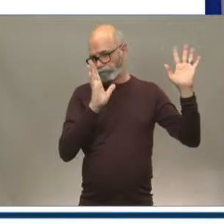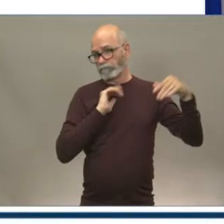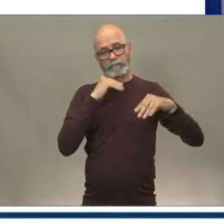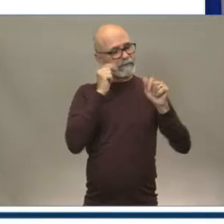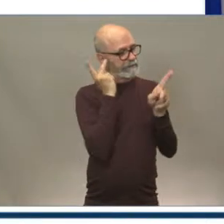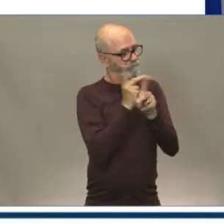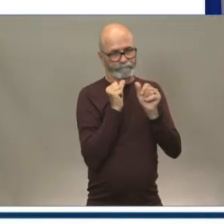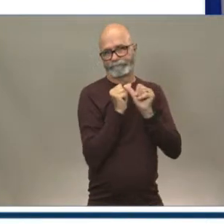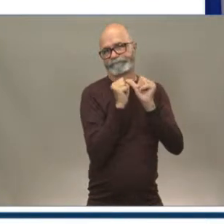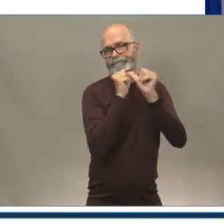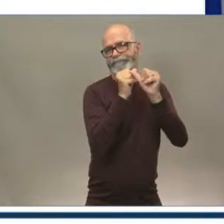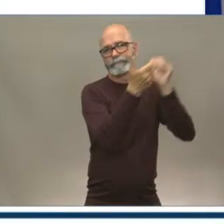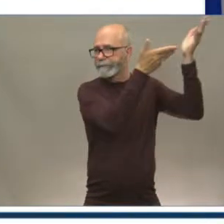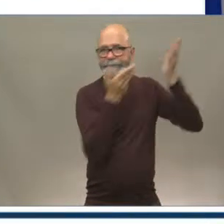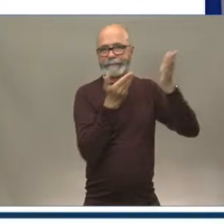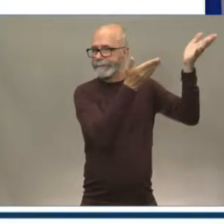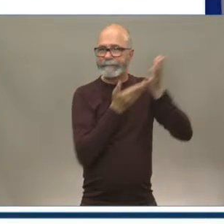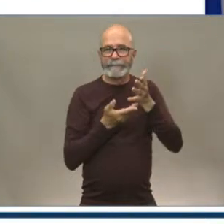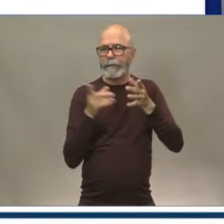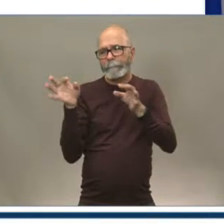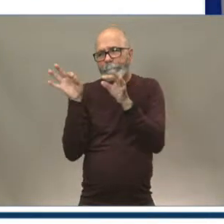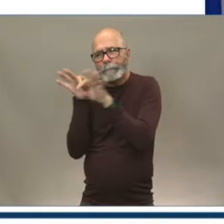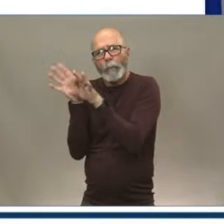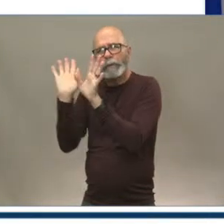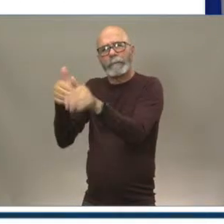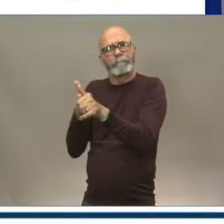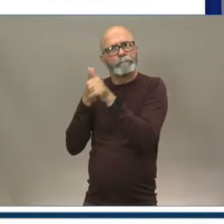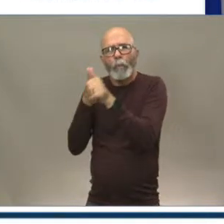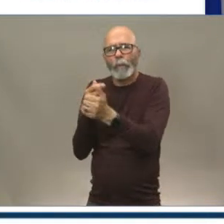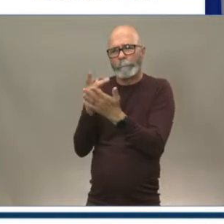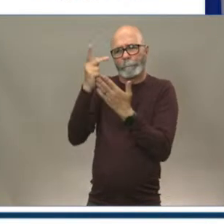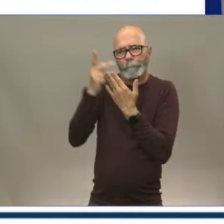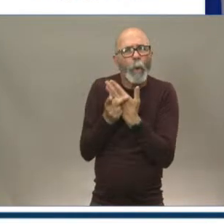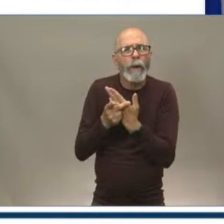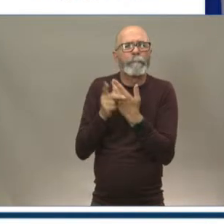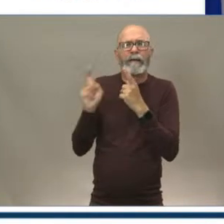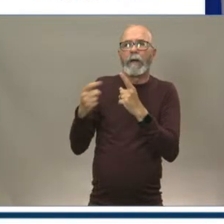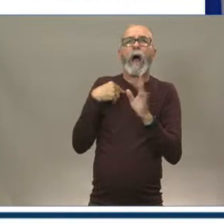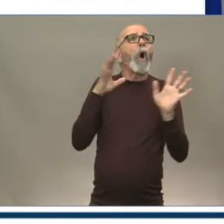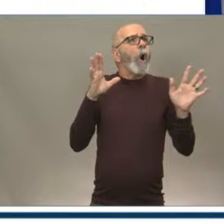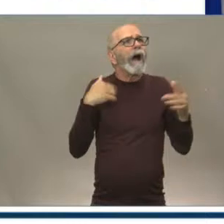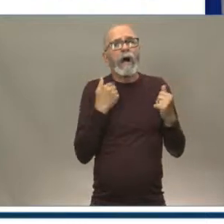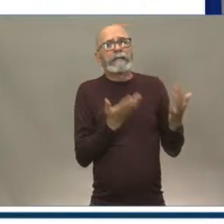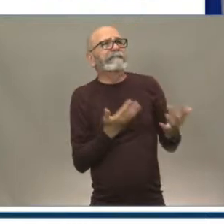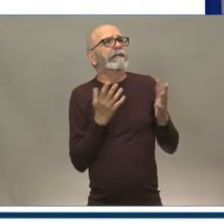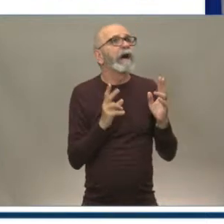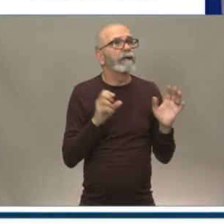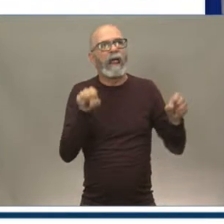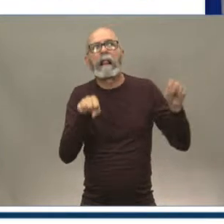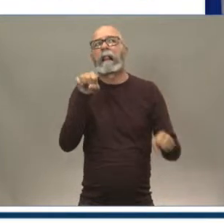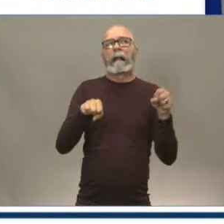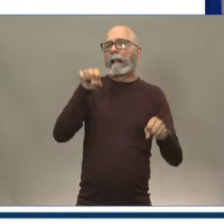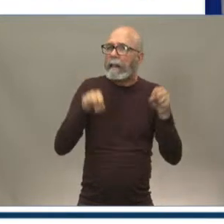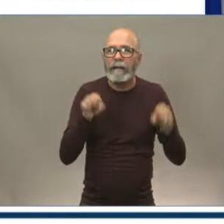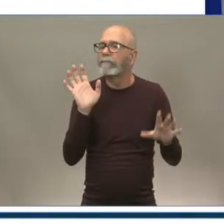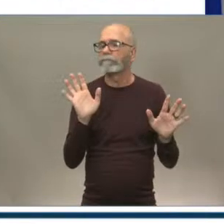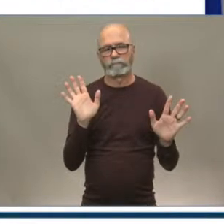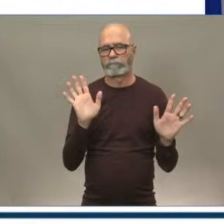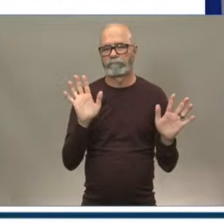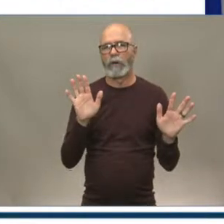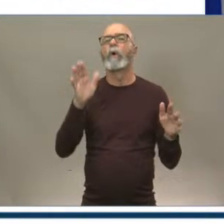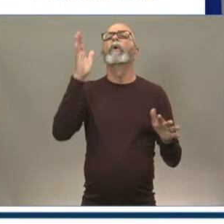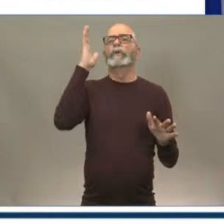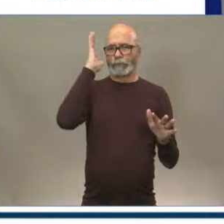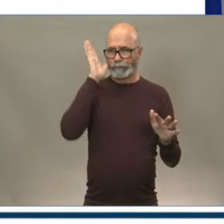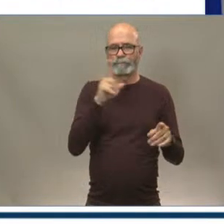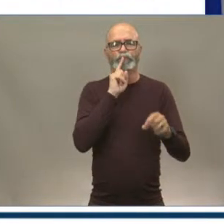disciplined. And I do appreciate that a lot of people want to get their shot, and we'll continue to make sure that we're getting our supplies